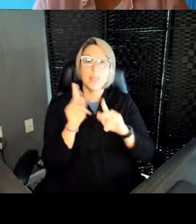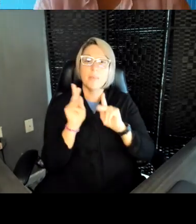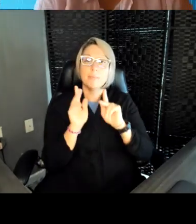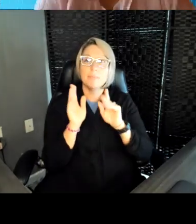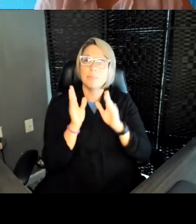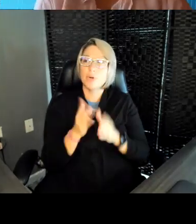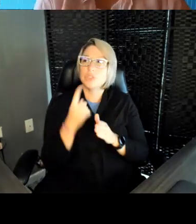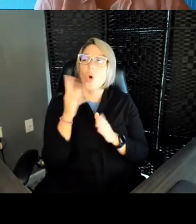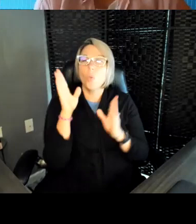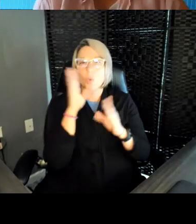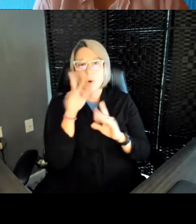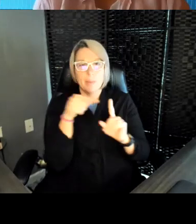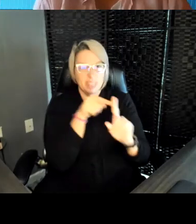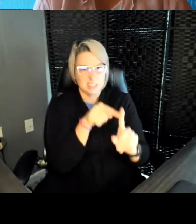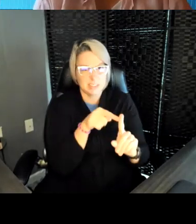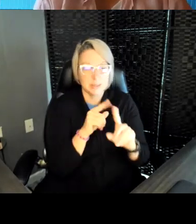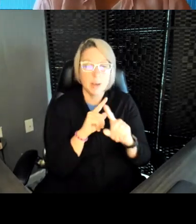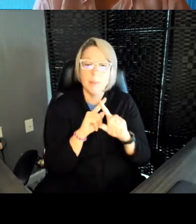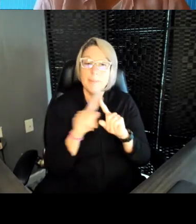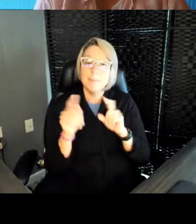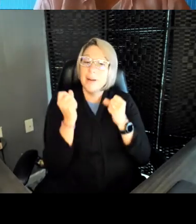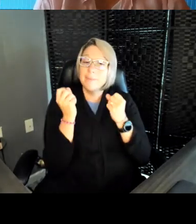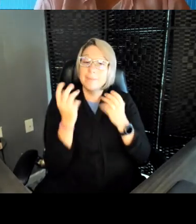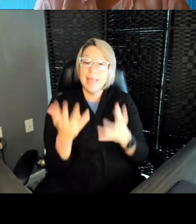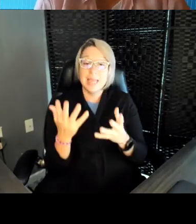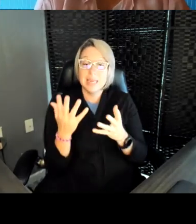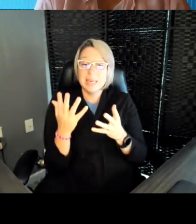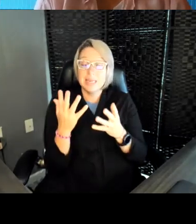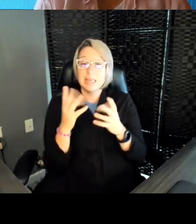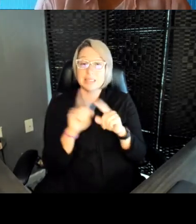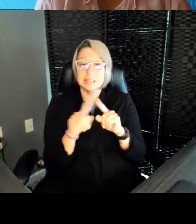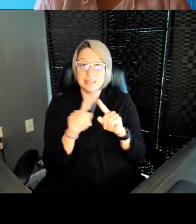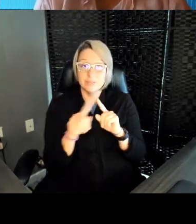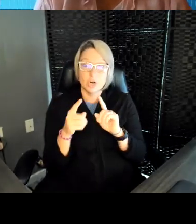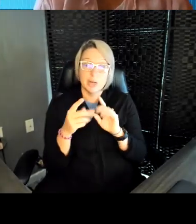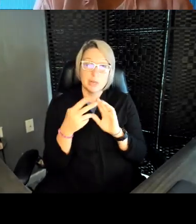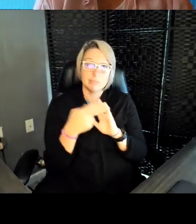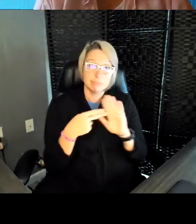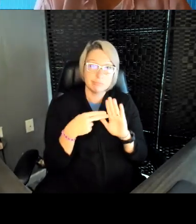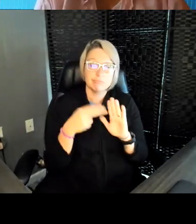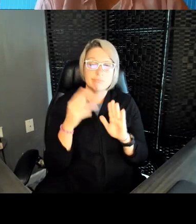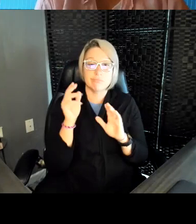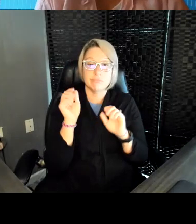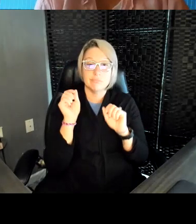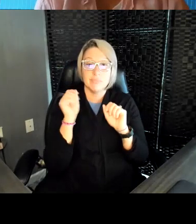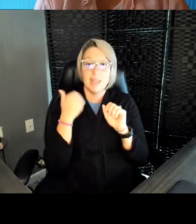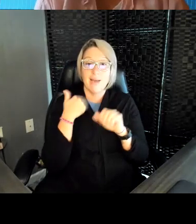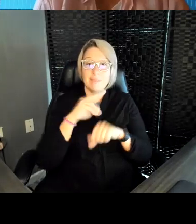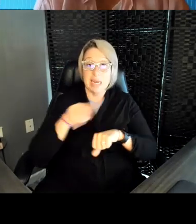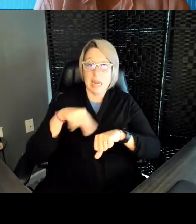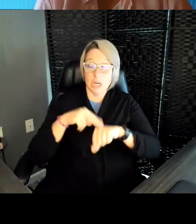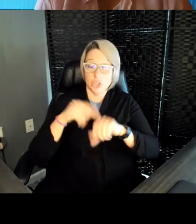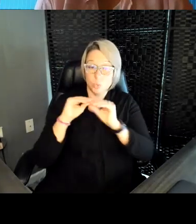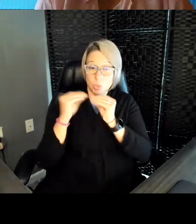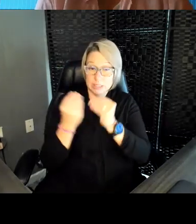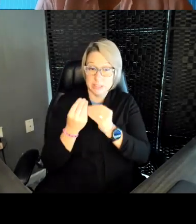worry about. But I will say many of these syndromes or conditions, some of them have national organizations.